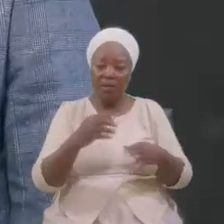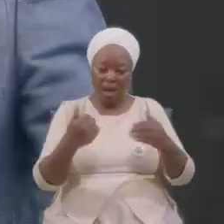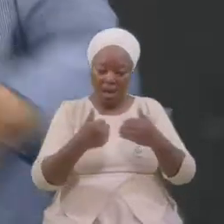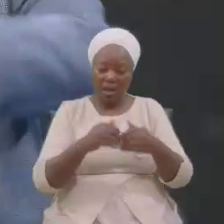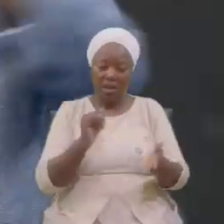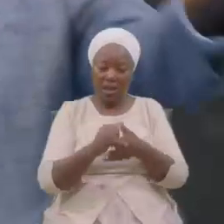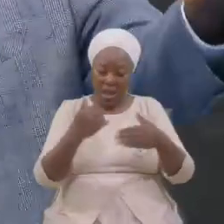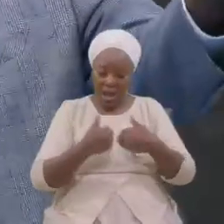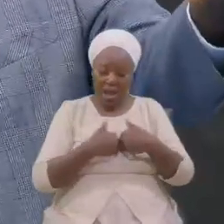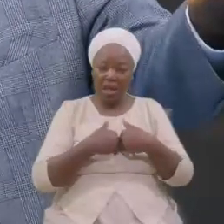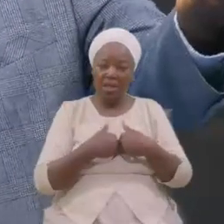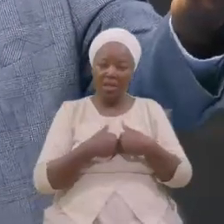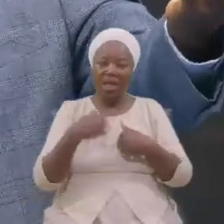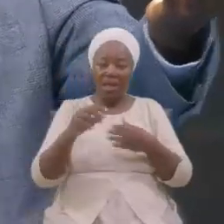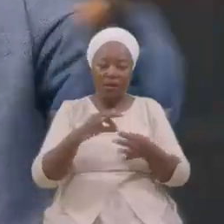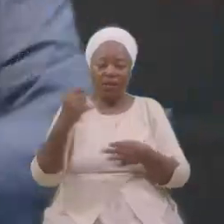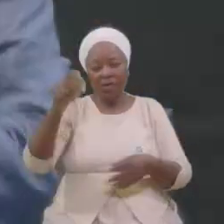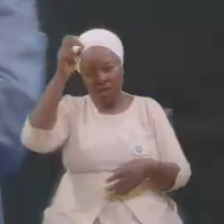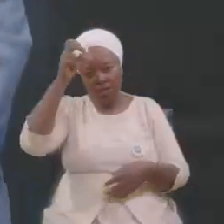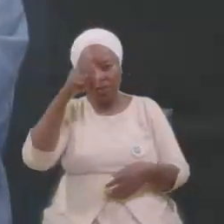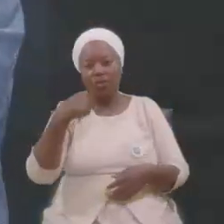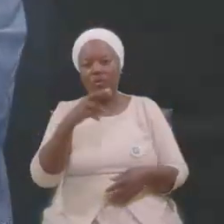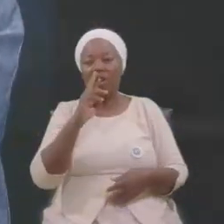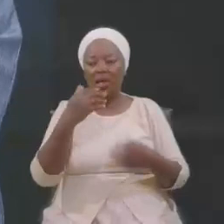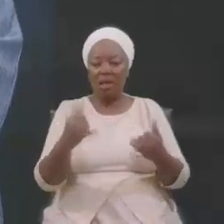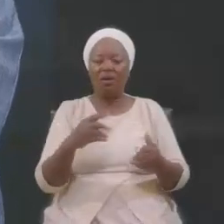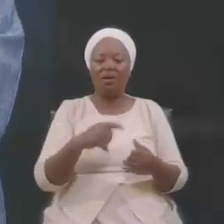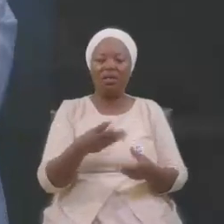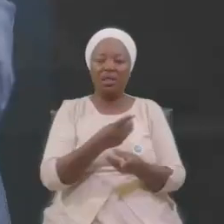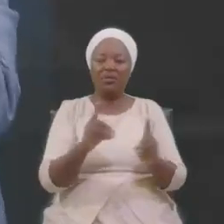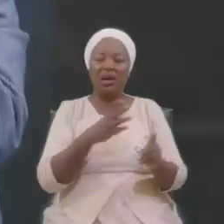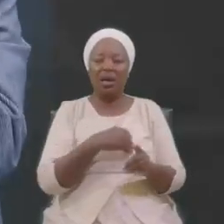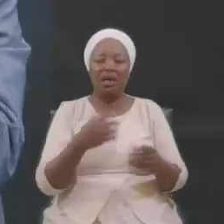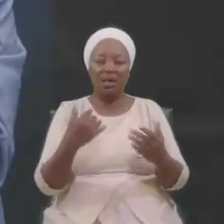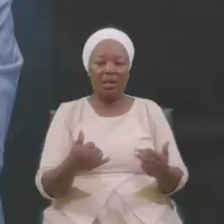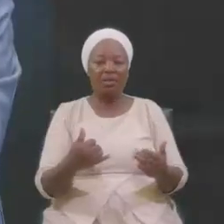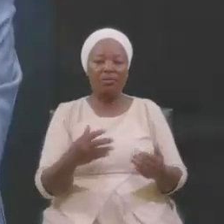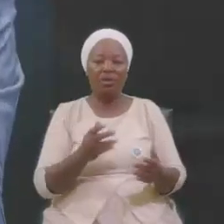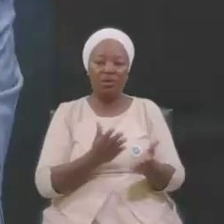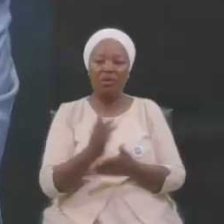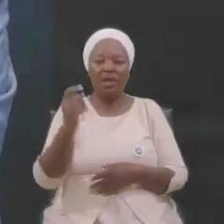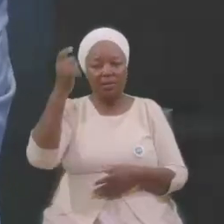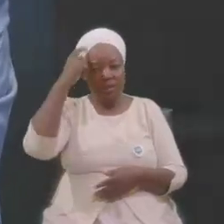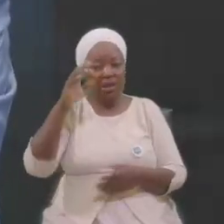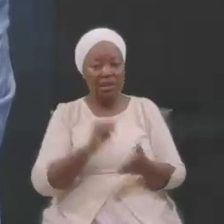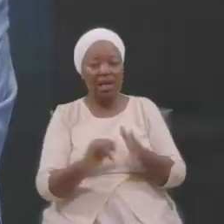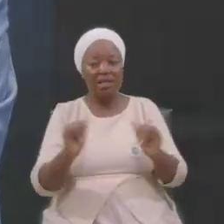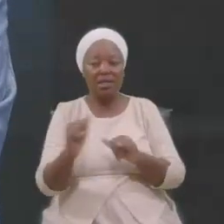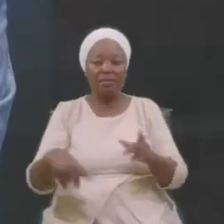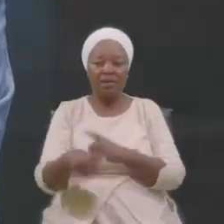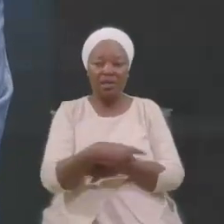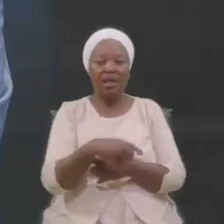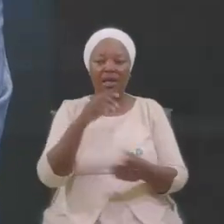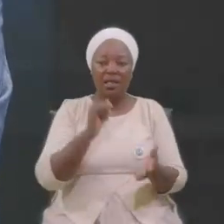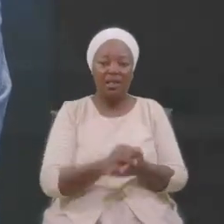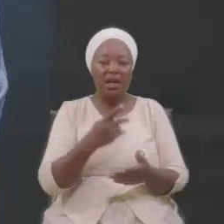devil, who had now been delivered and was in right mind, that same day that